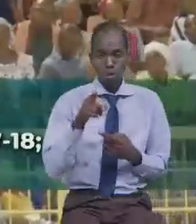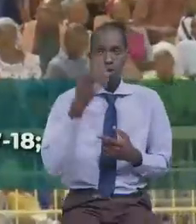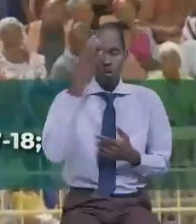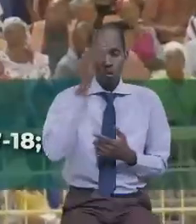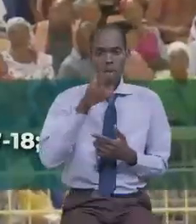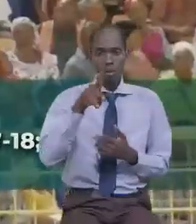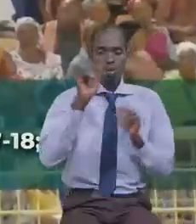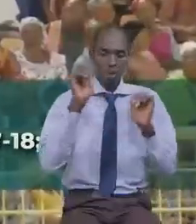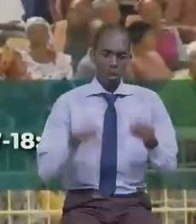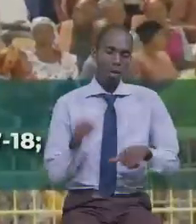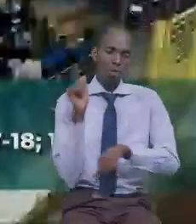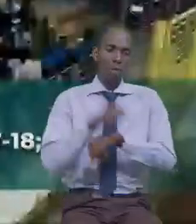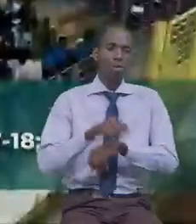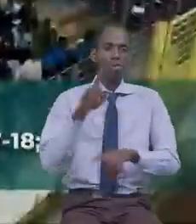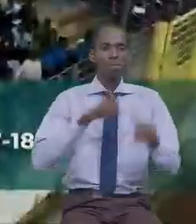overcome. I will